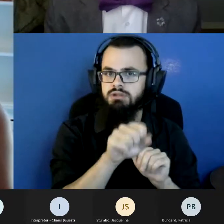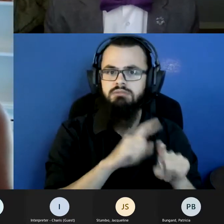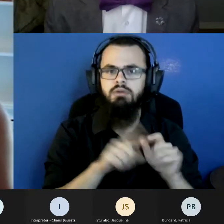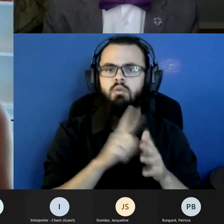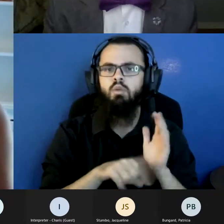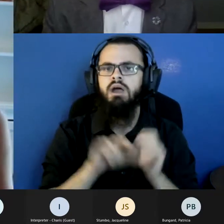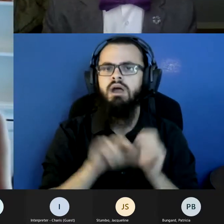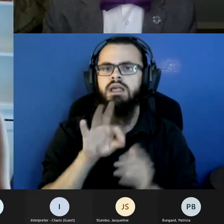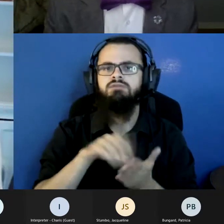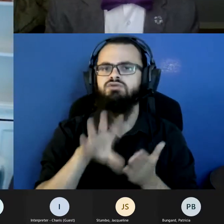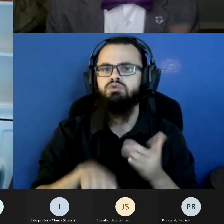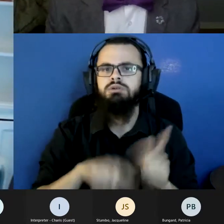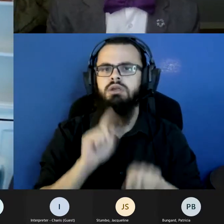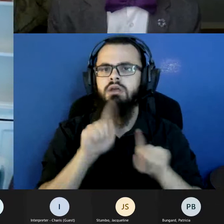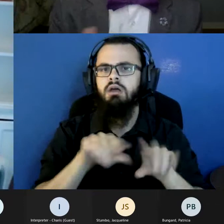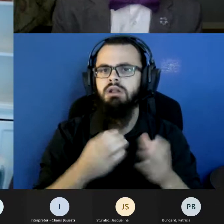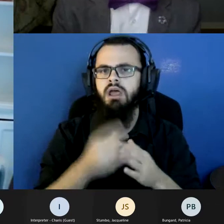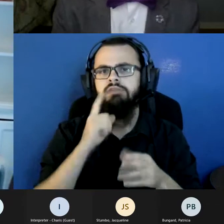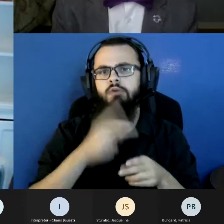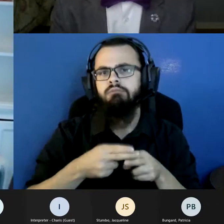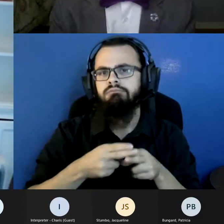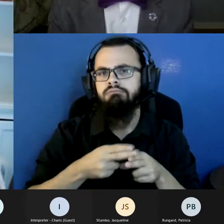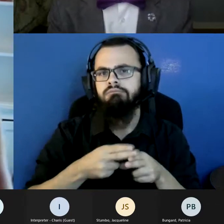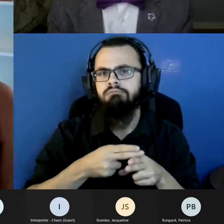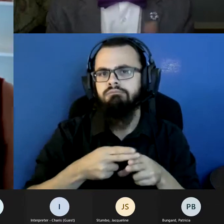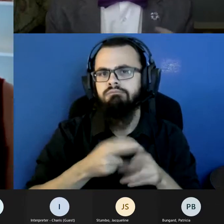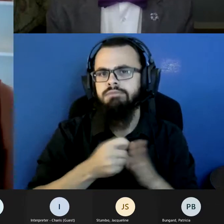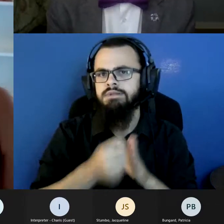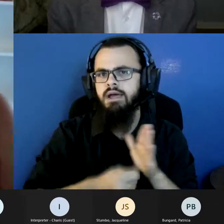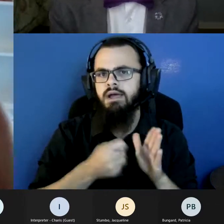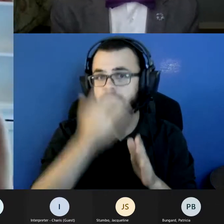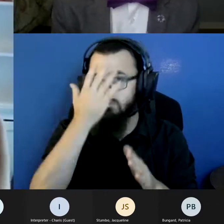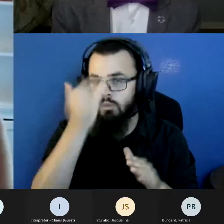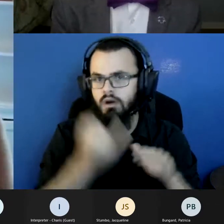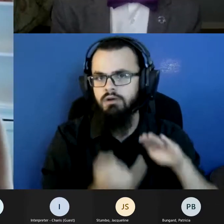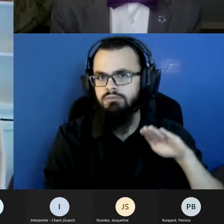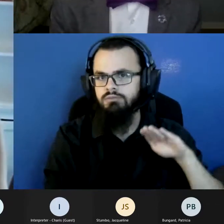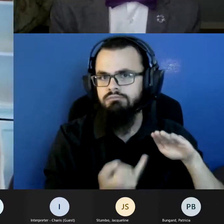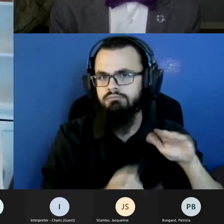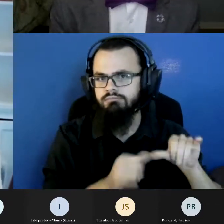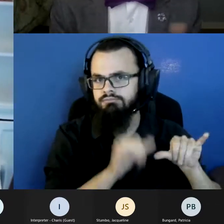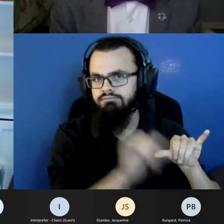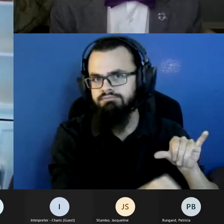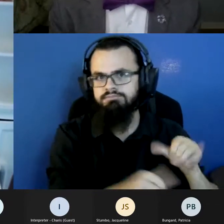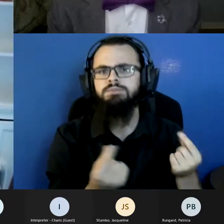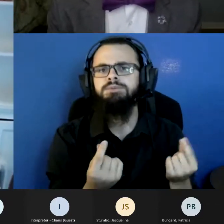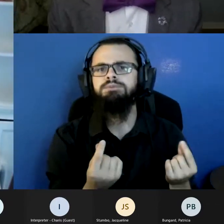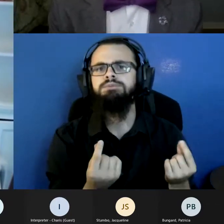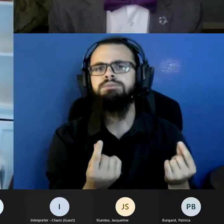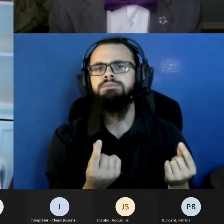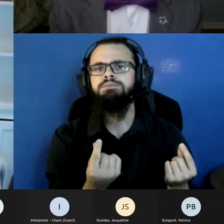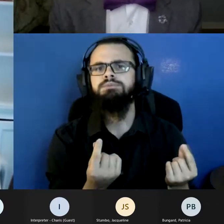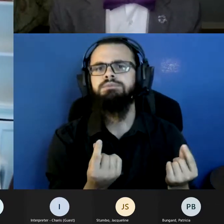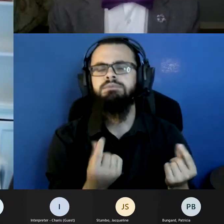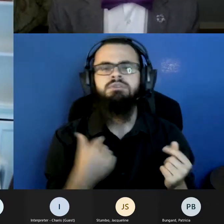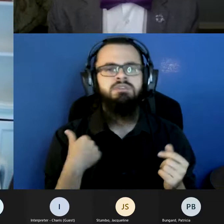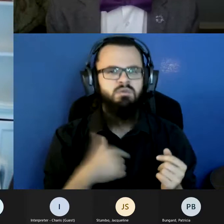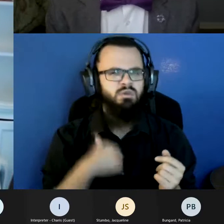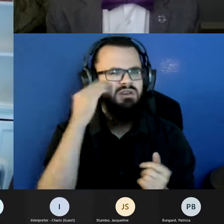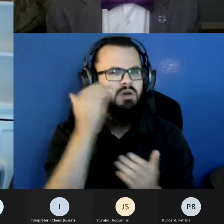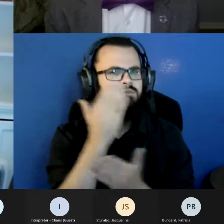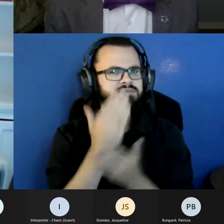period of time due to quarantine and isolation. And that's something that we know folks that have been